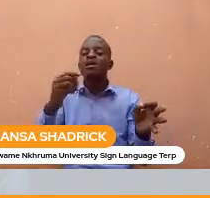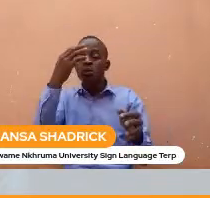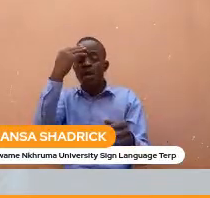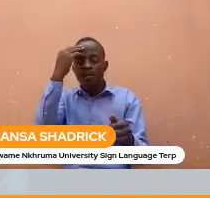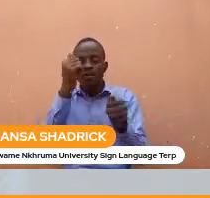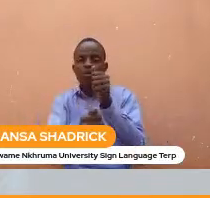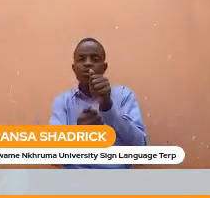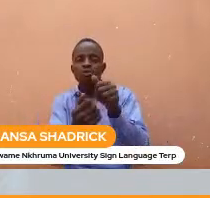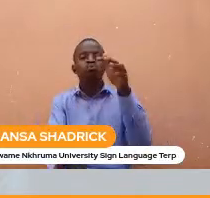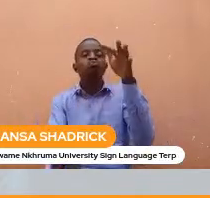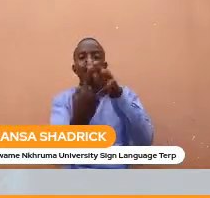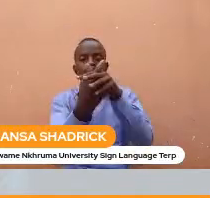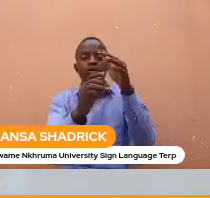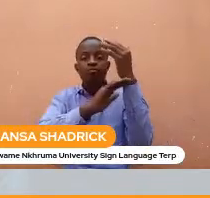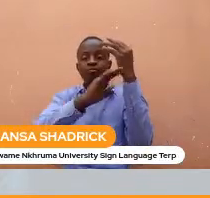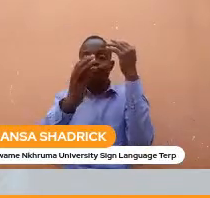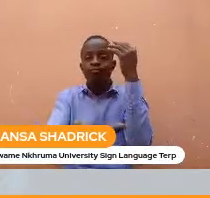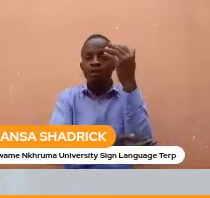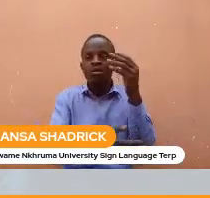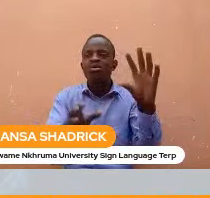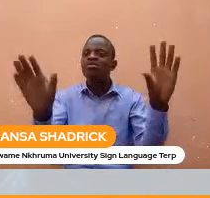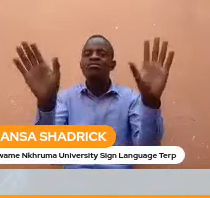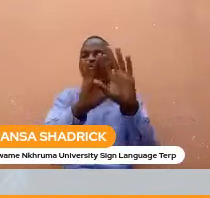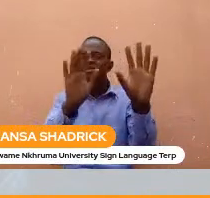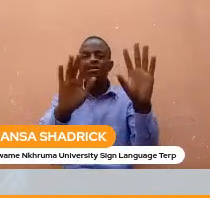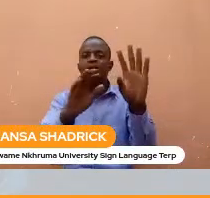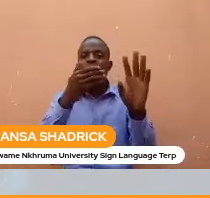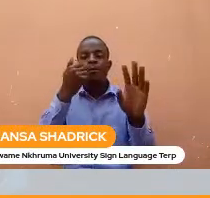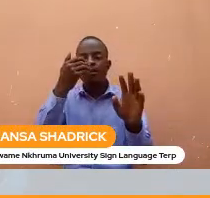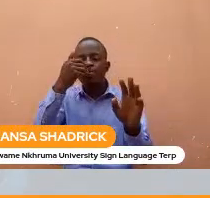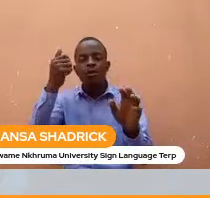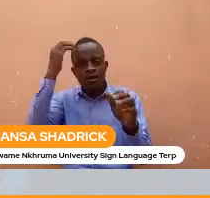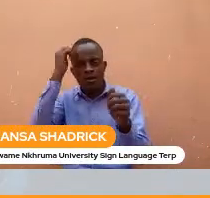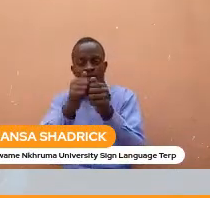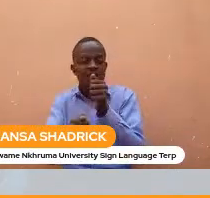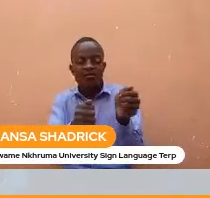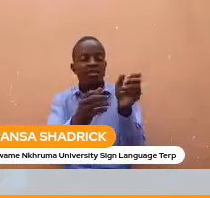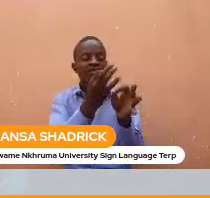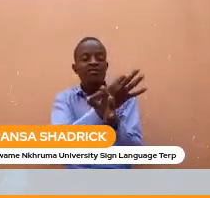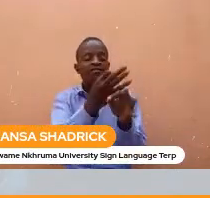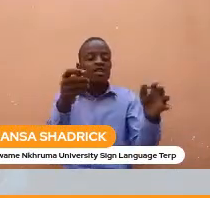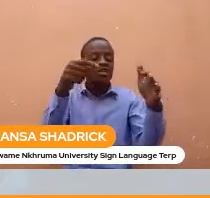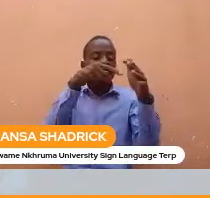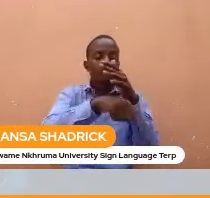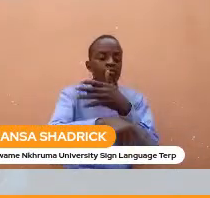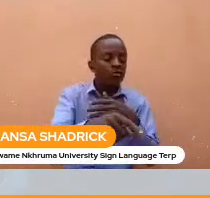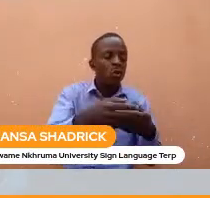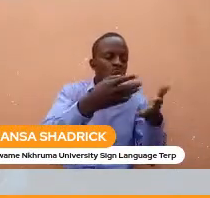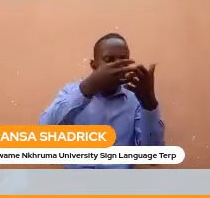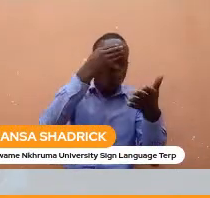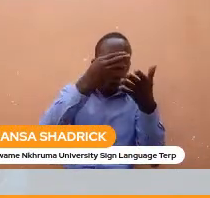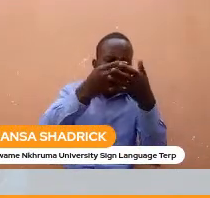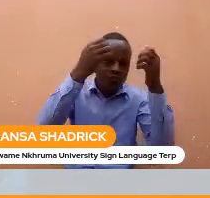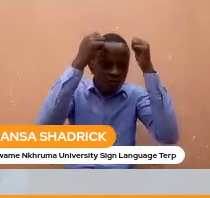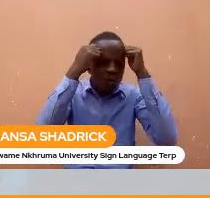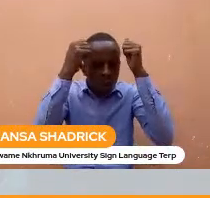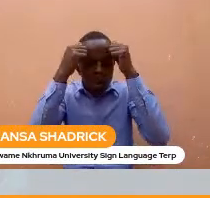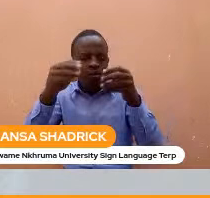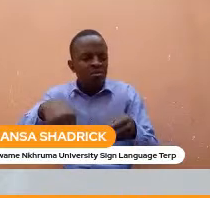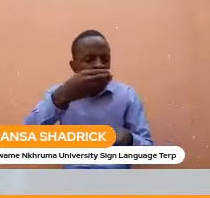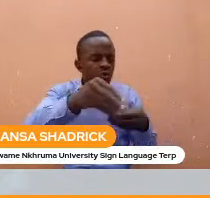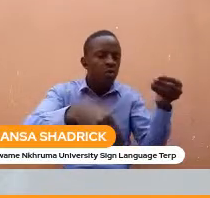said. Unintended pregnancies will bring about social and economical problems and can also bring about